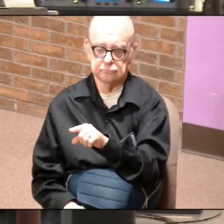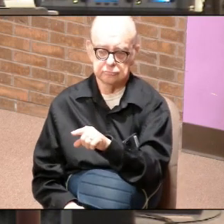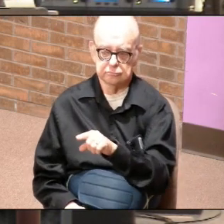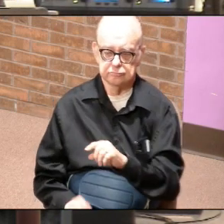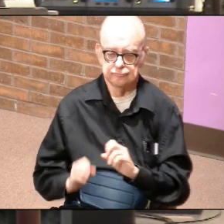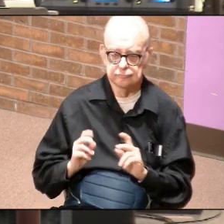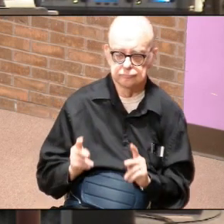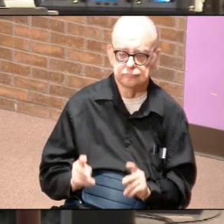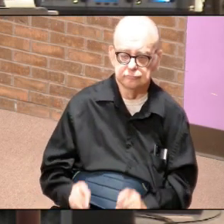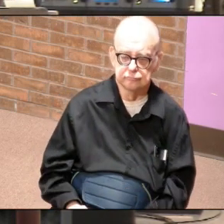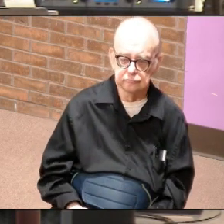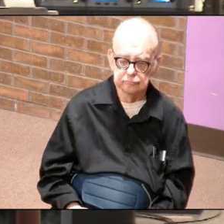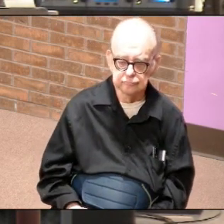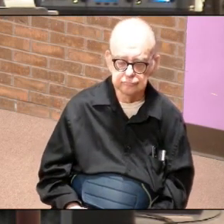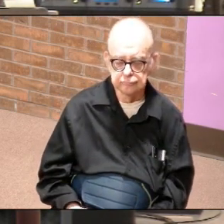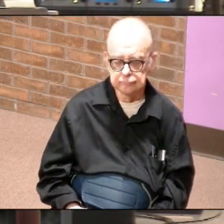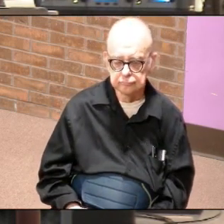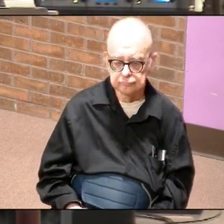Okay?